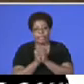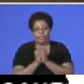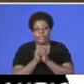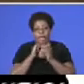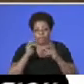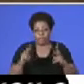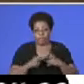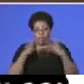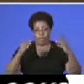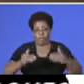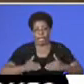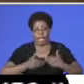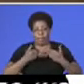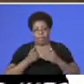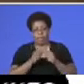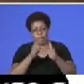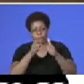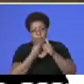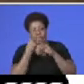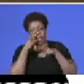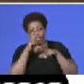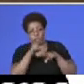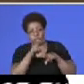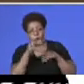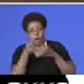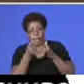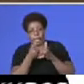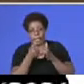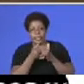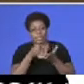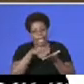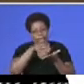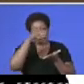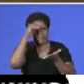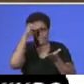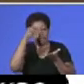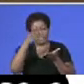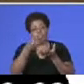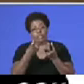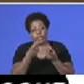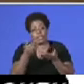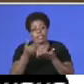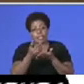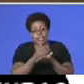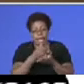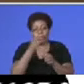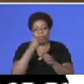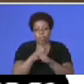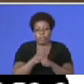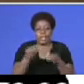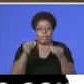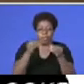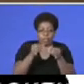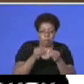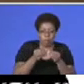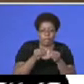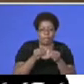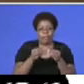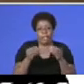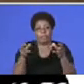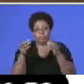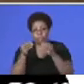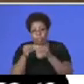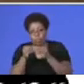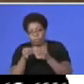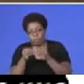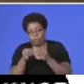very happy. First I saw it, and then I started doing some work, and then more, then a little greater to